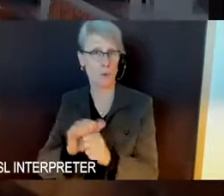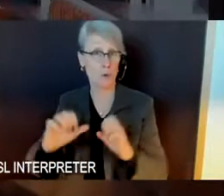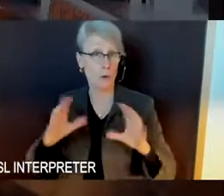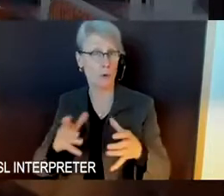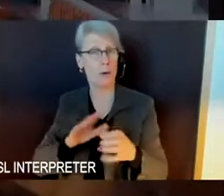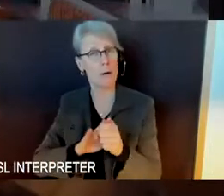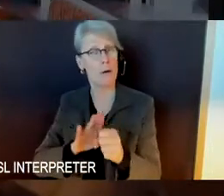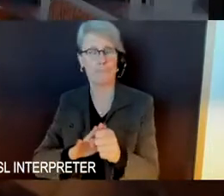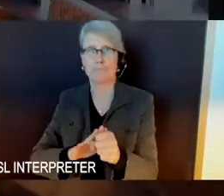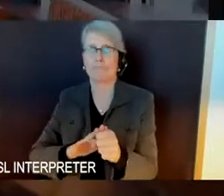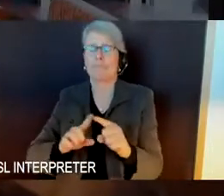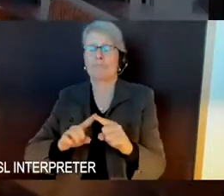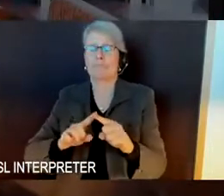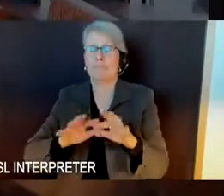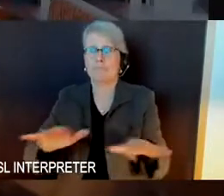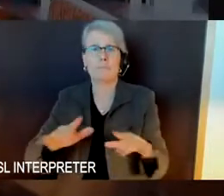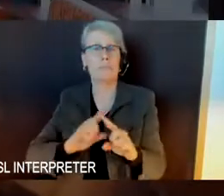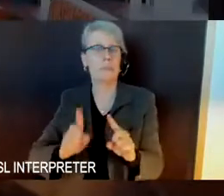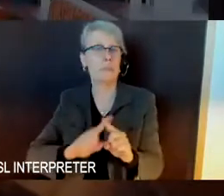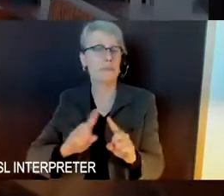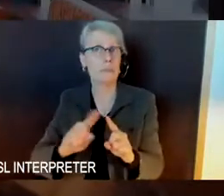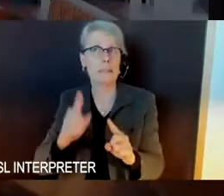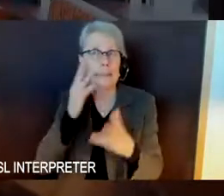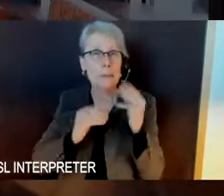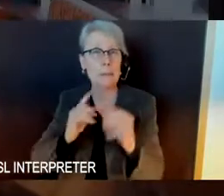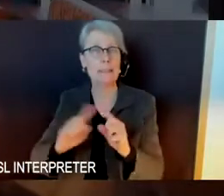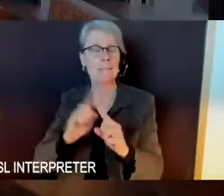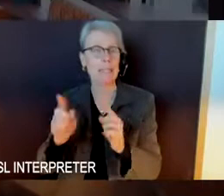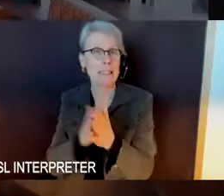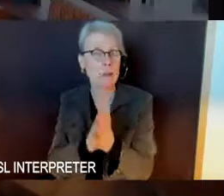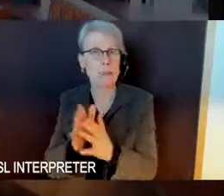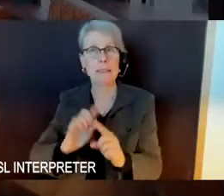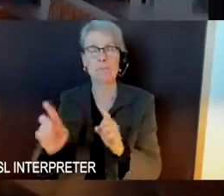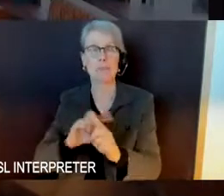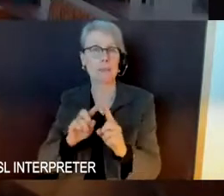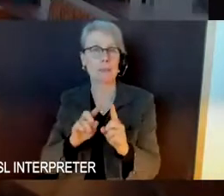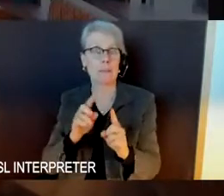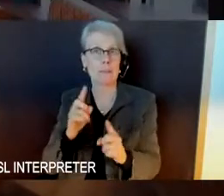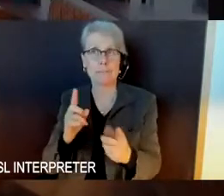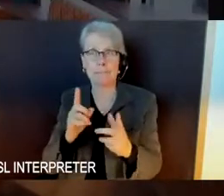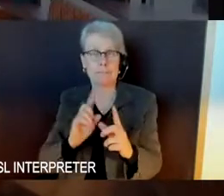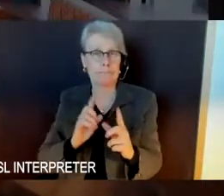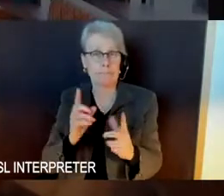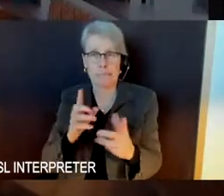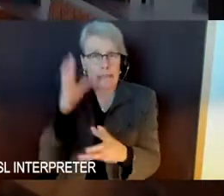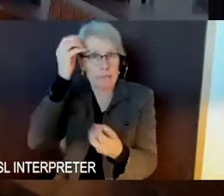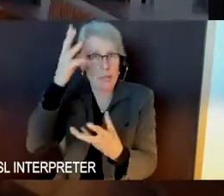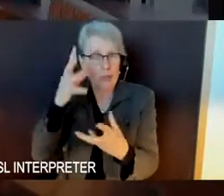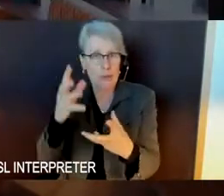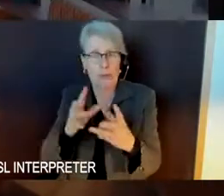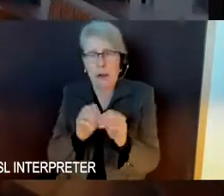movement is made up of vast interests and millions of